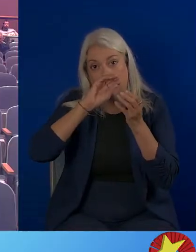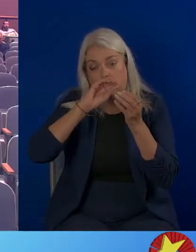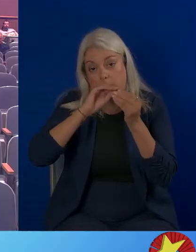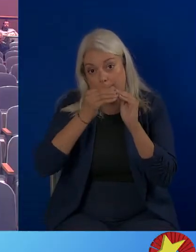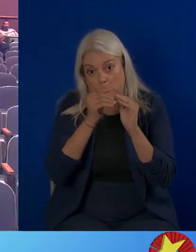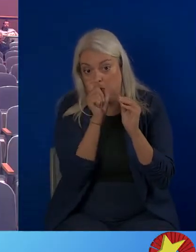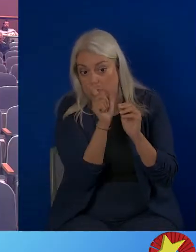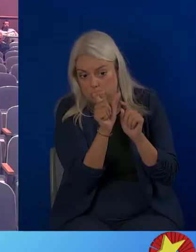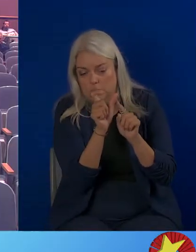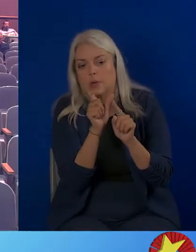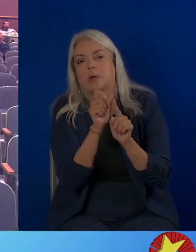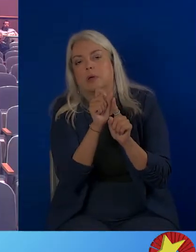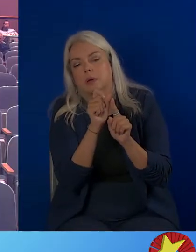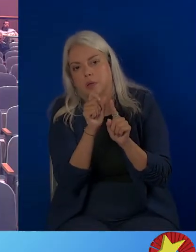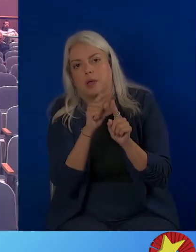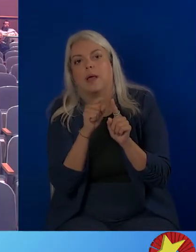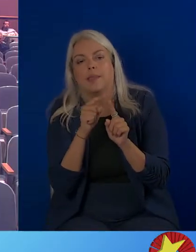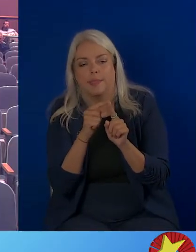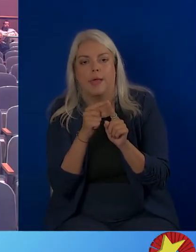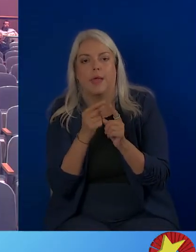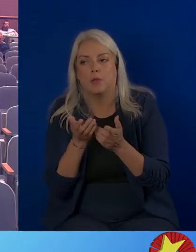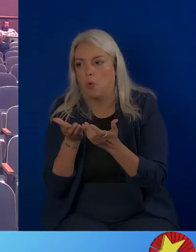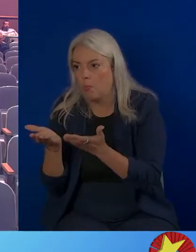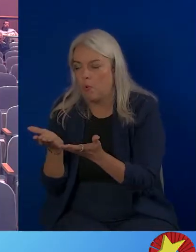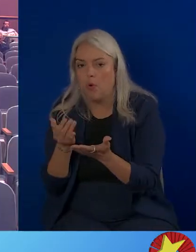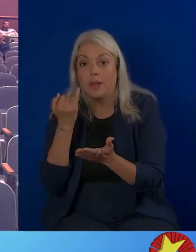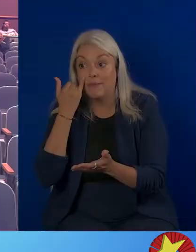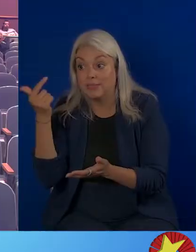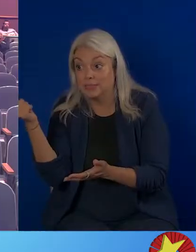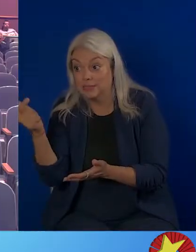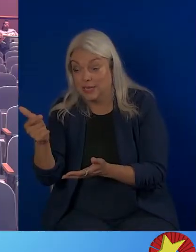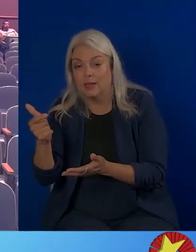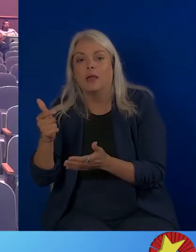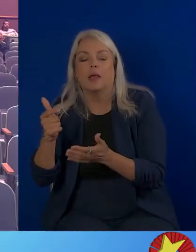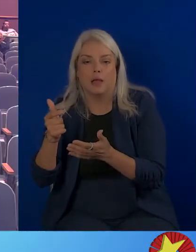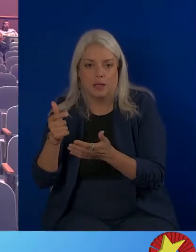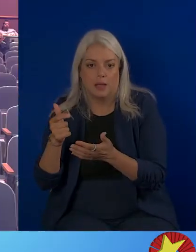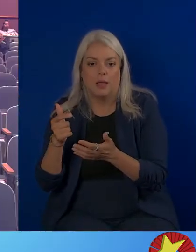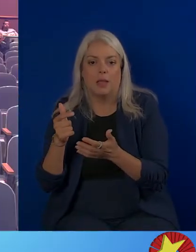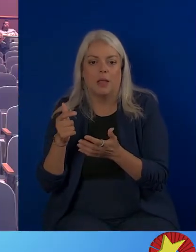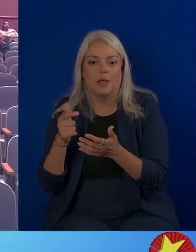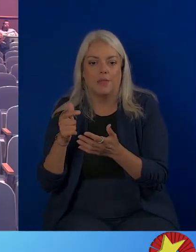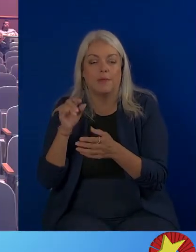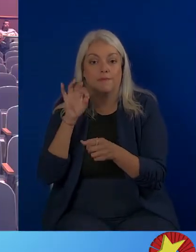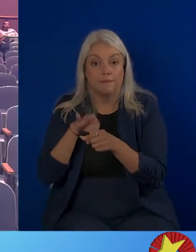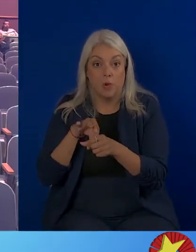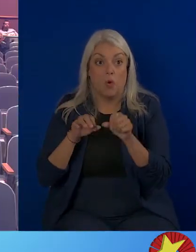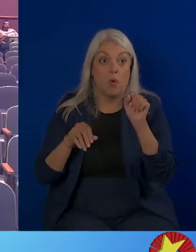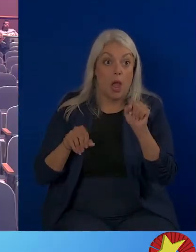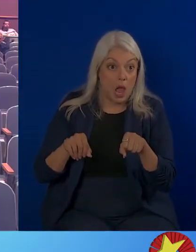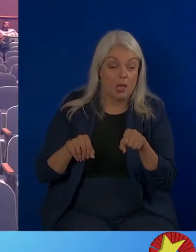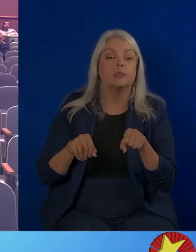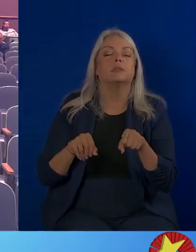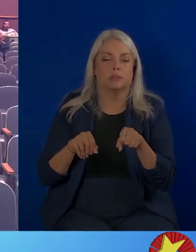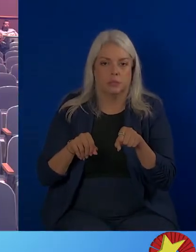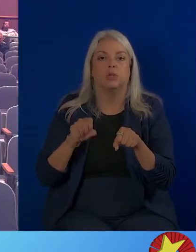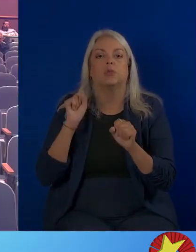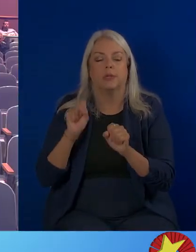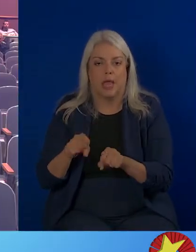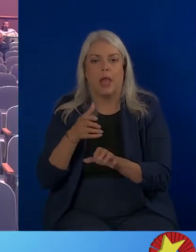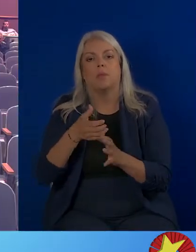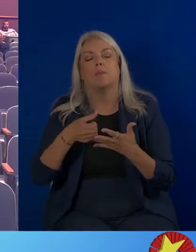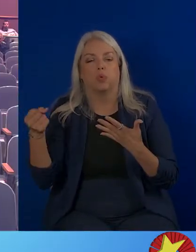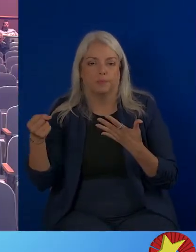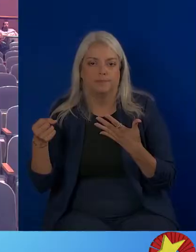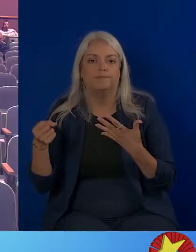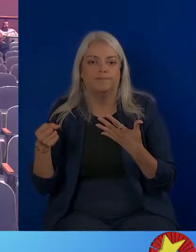number, and then if it's seconded and approved, then it will be pulled from